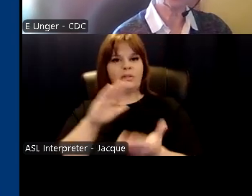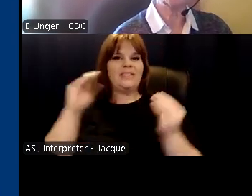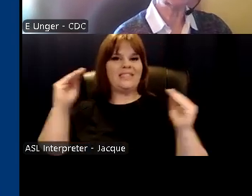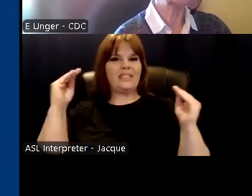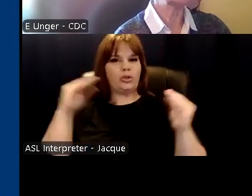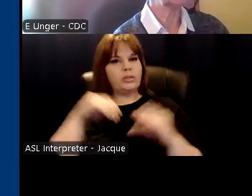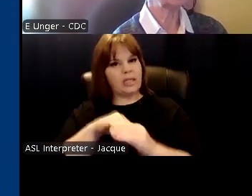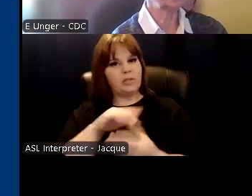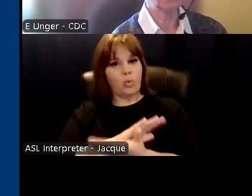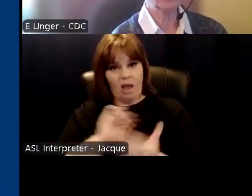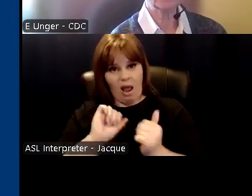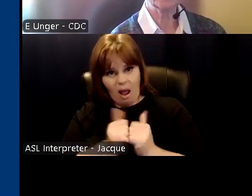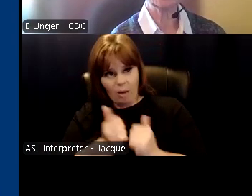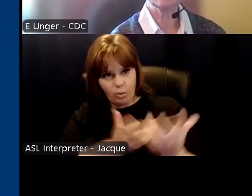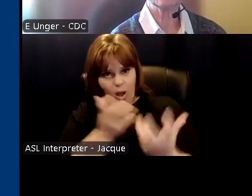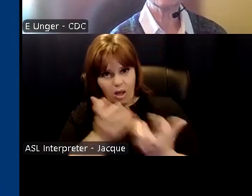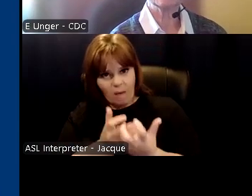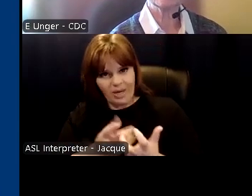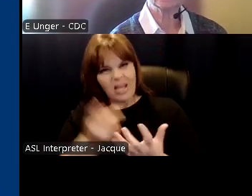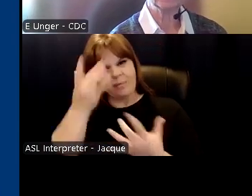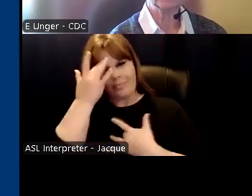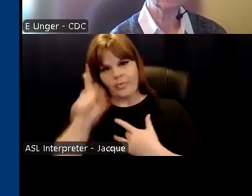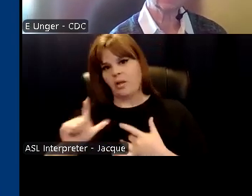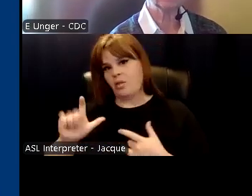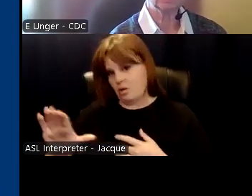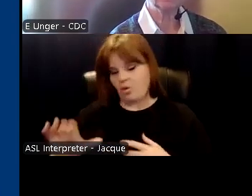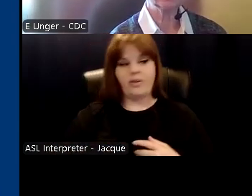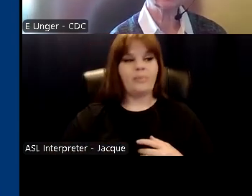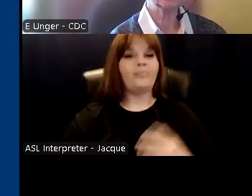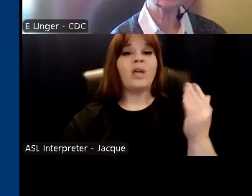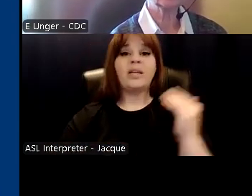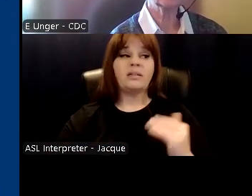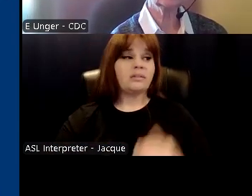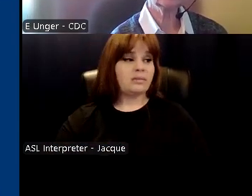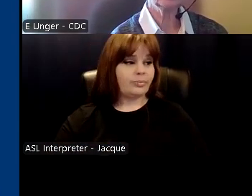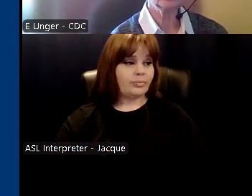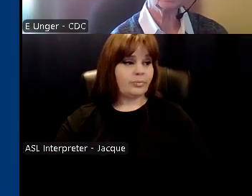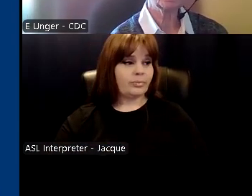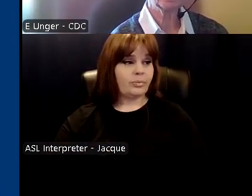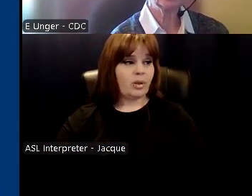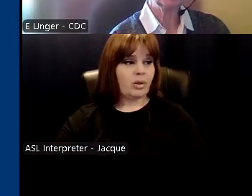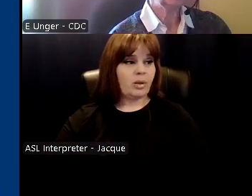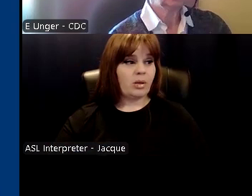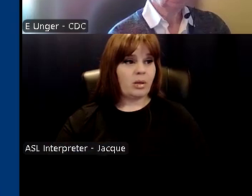to accommodate this illness. Next slide.